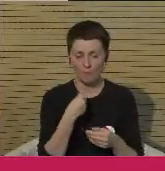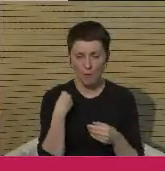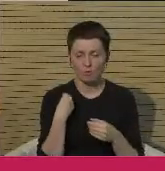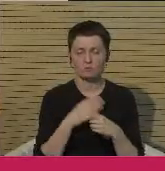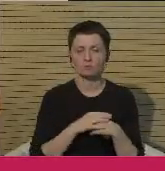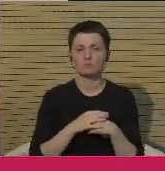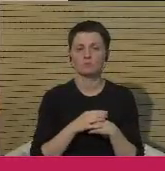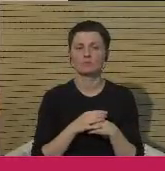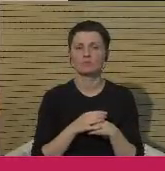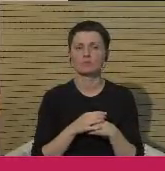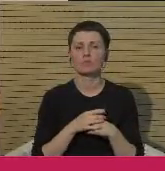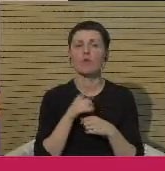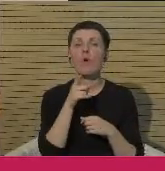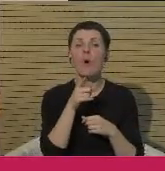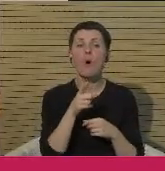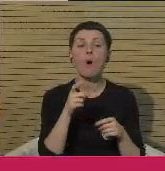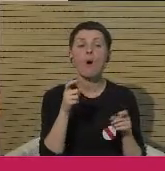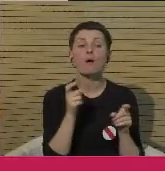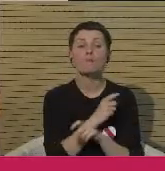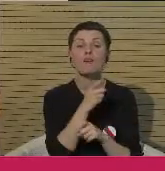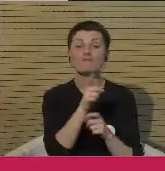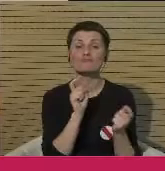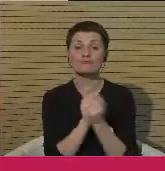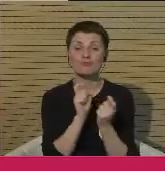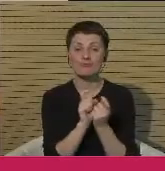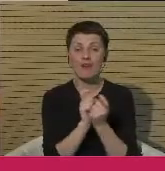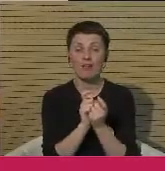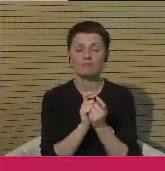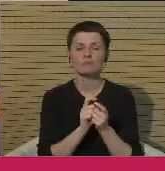thank Poland, because this is